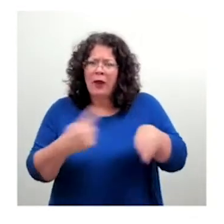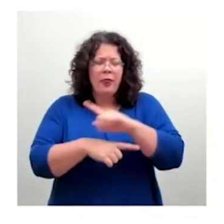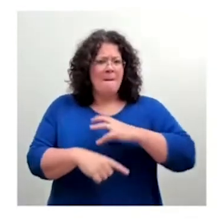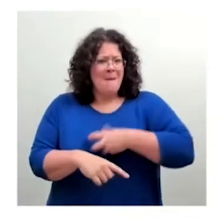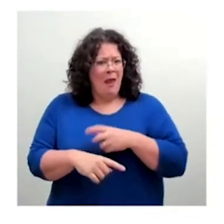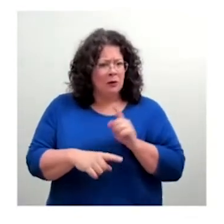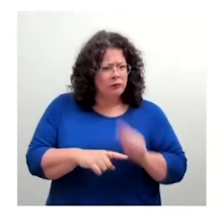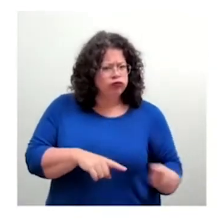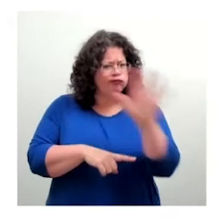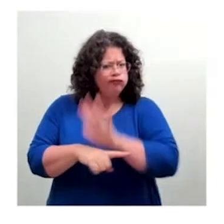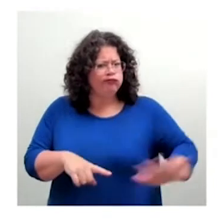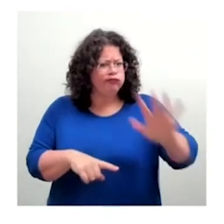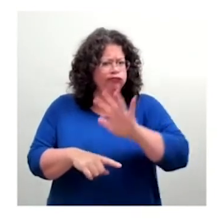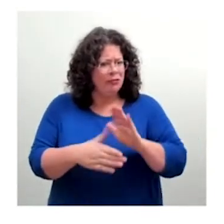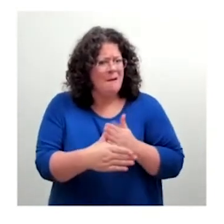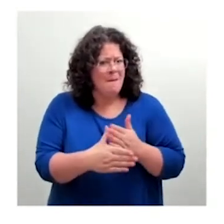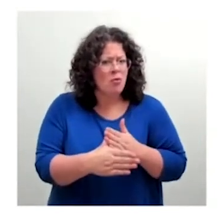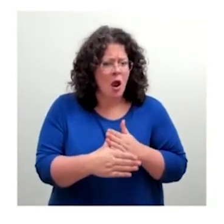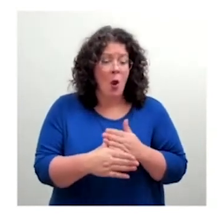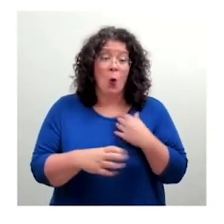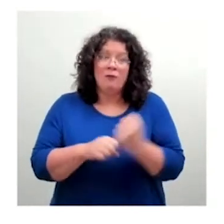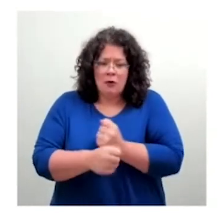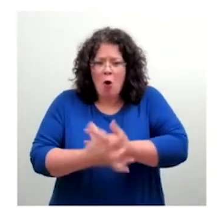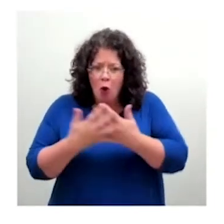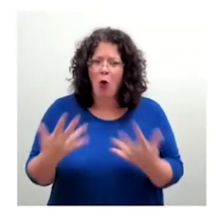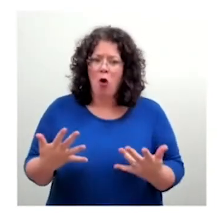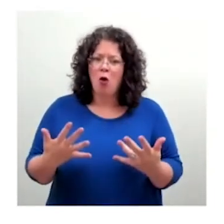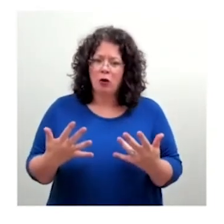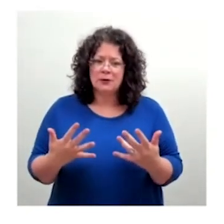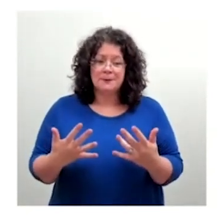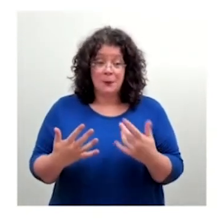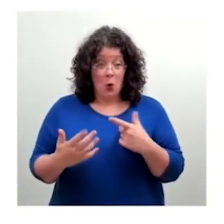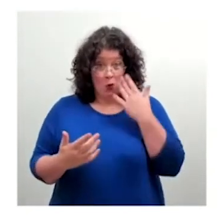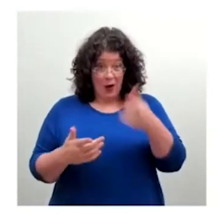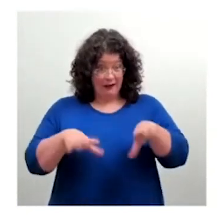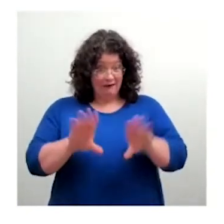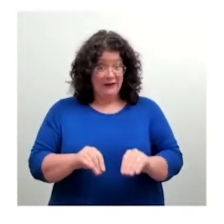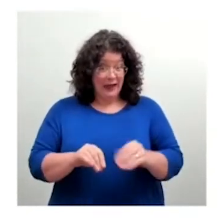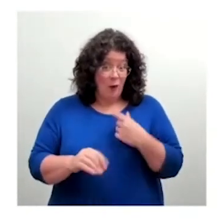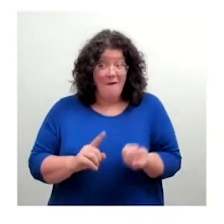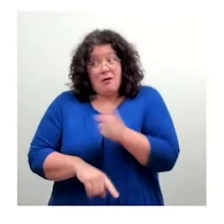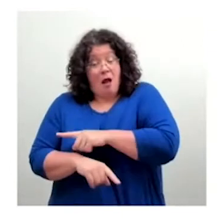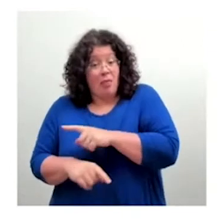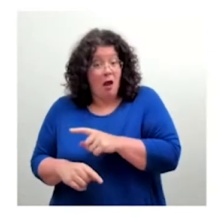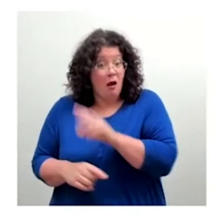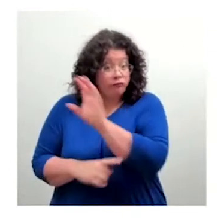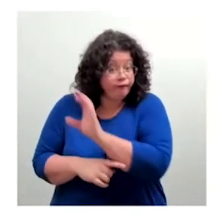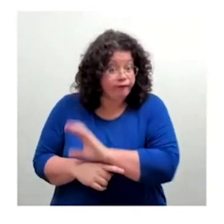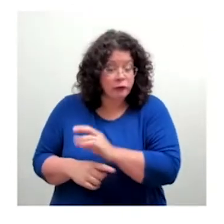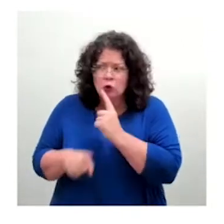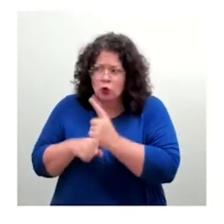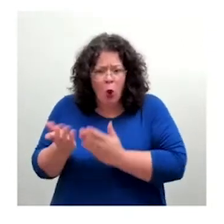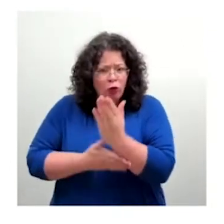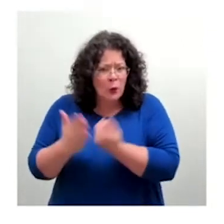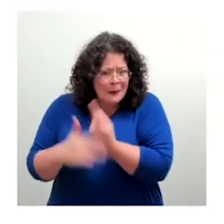having during COVID and finding out best practices. And we started an Empowered Cities initiative with Boston, Los